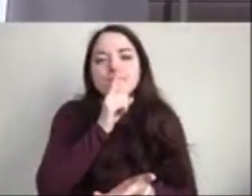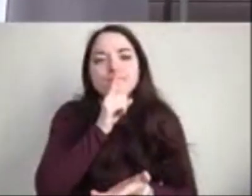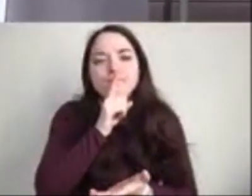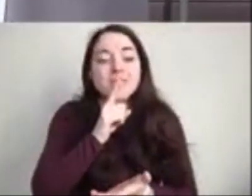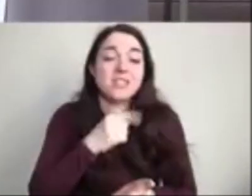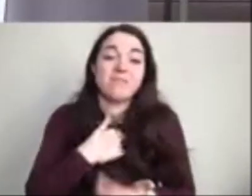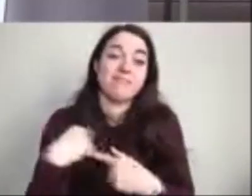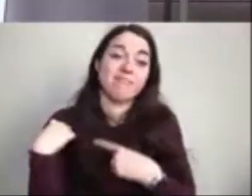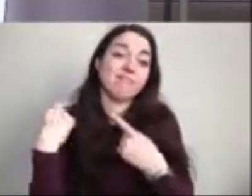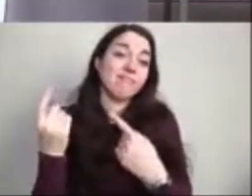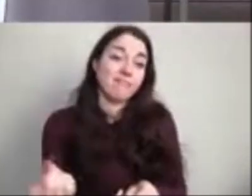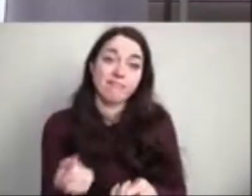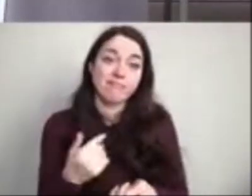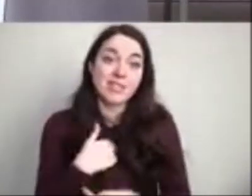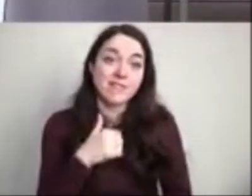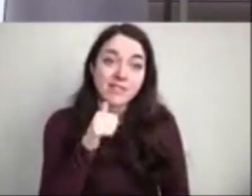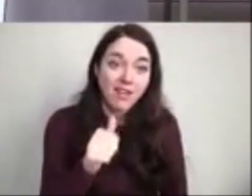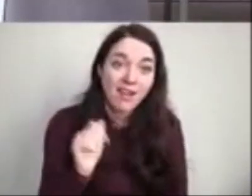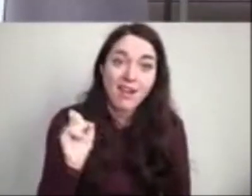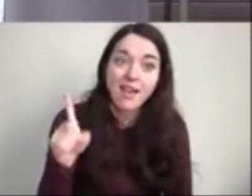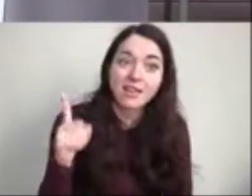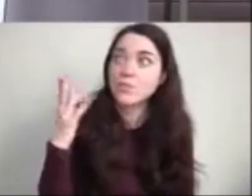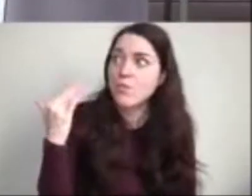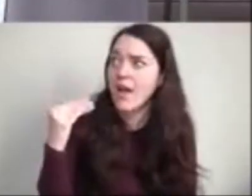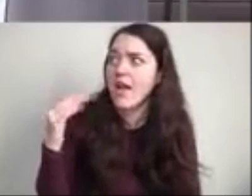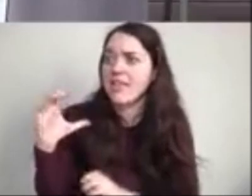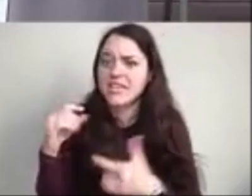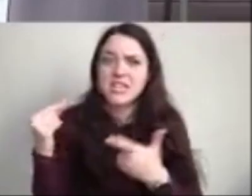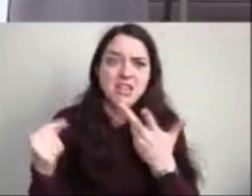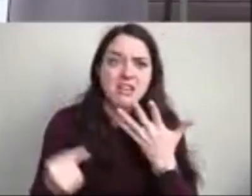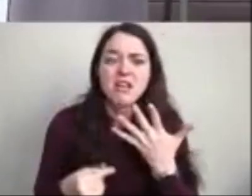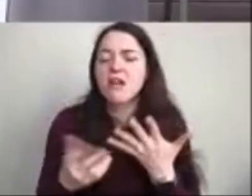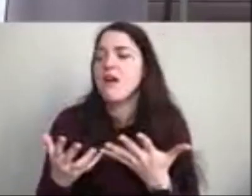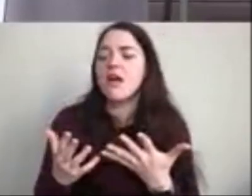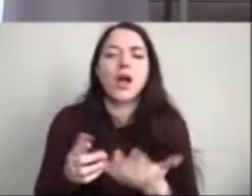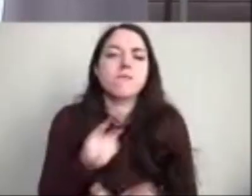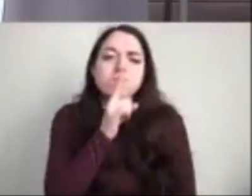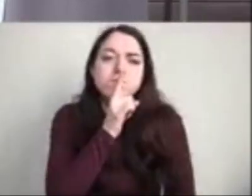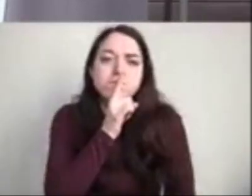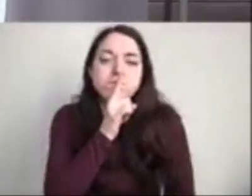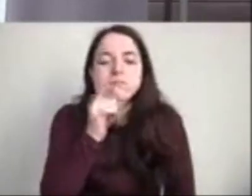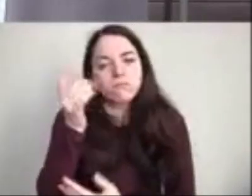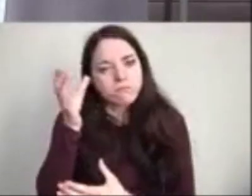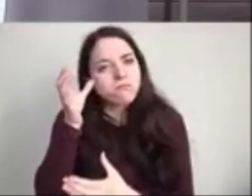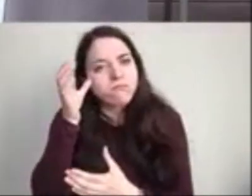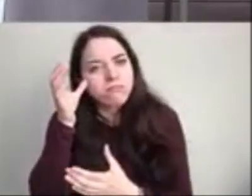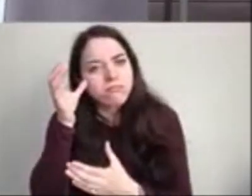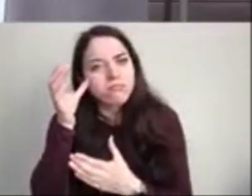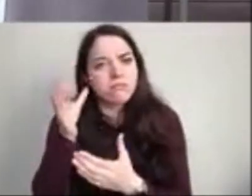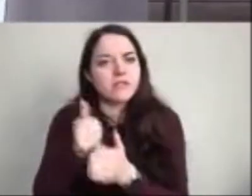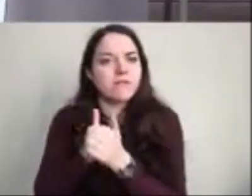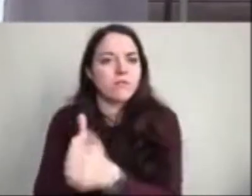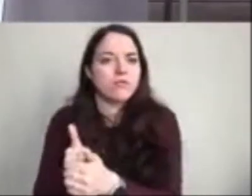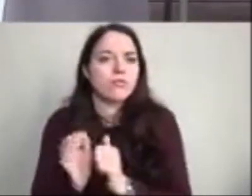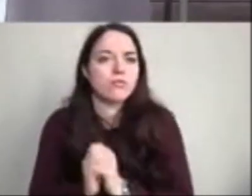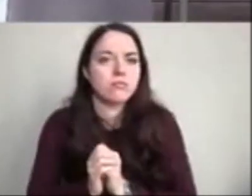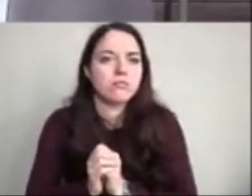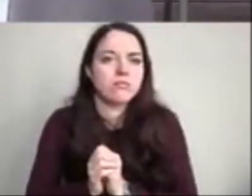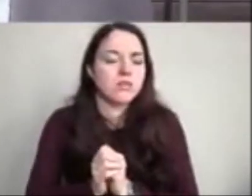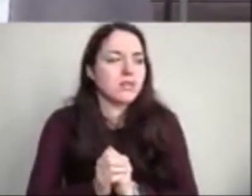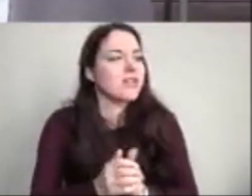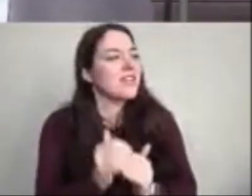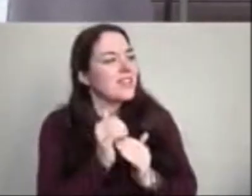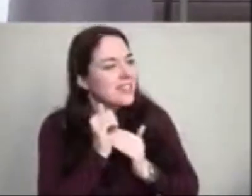I haven't. Amen. Lead, I'd stay